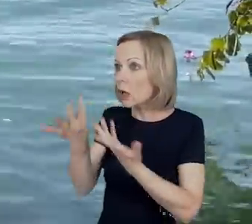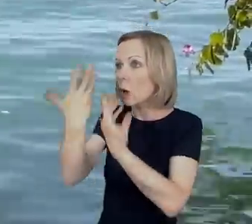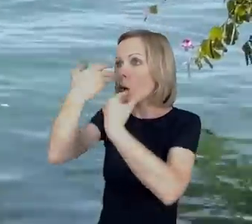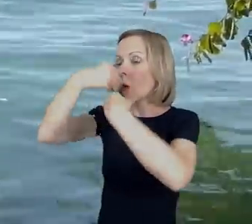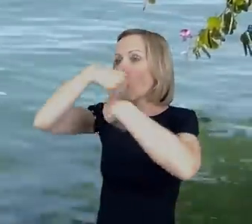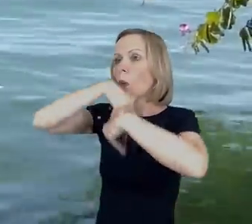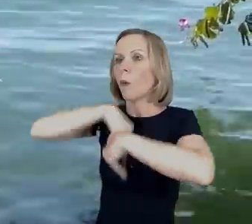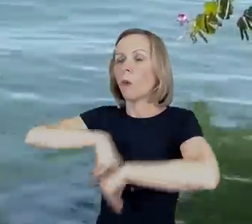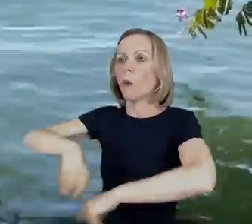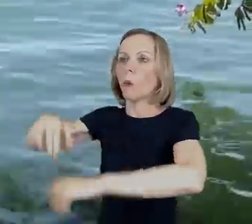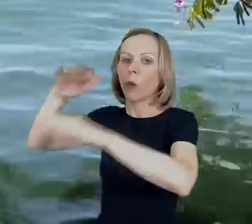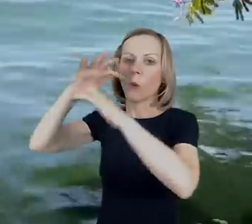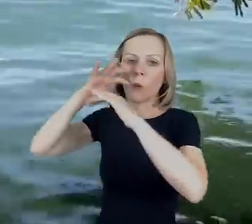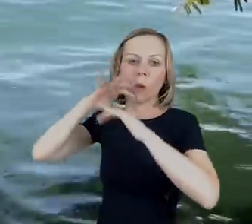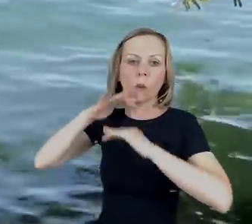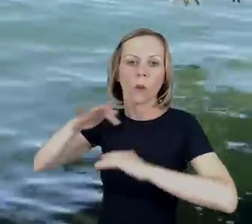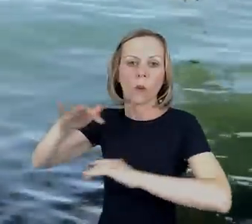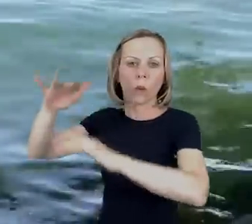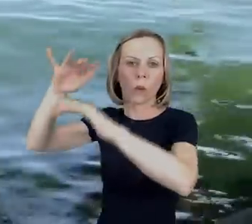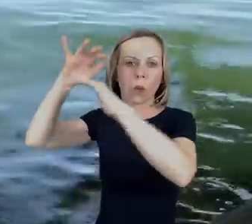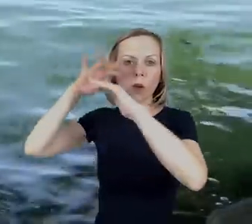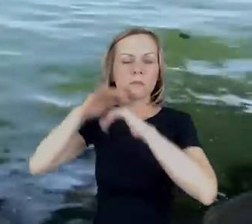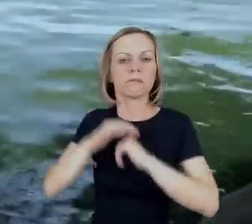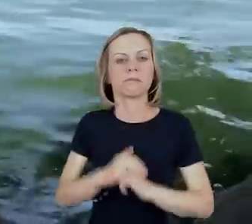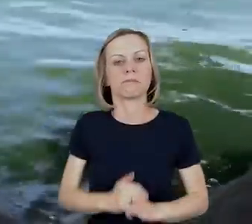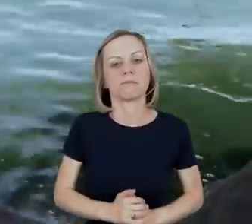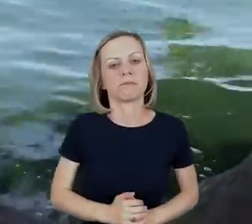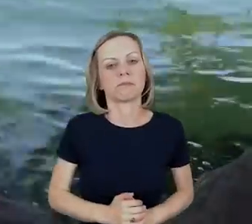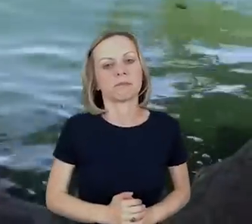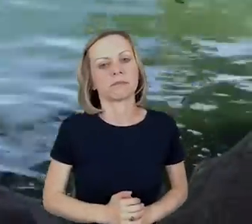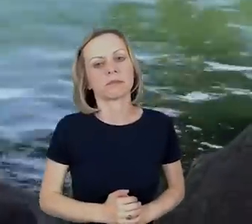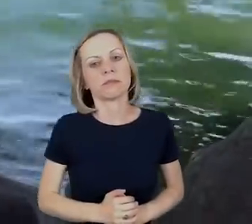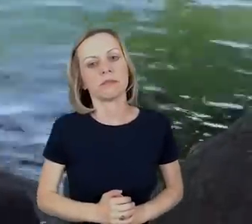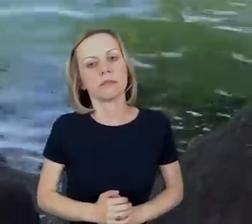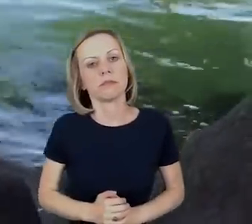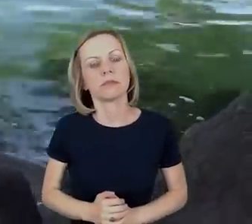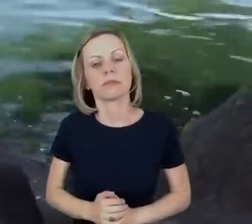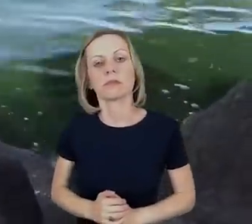If only we can breathe in his peace.